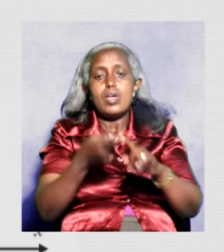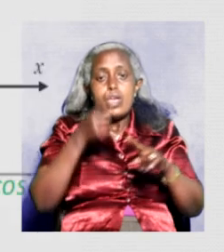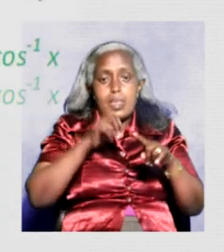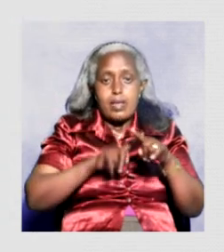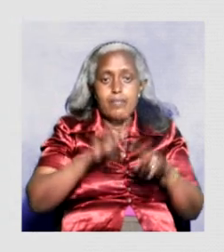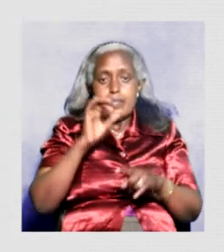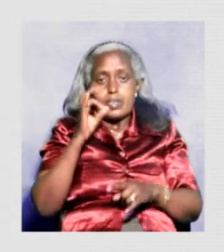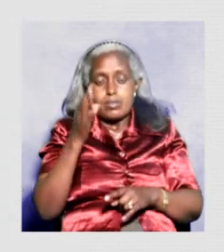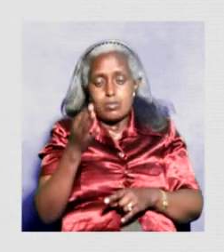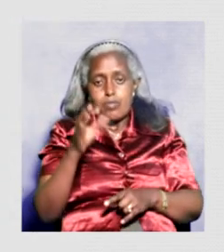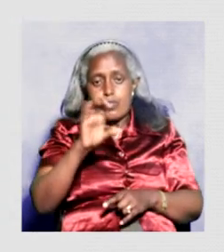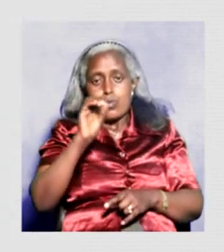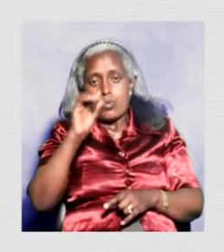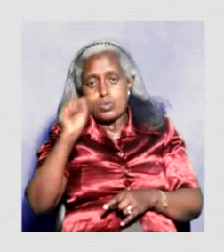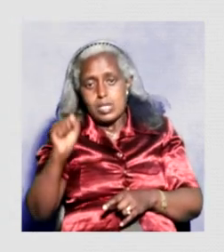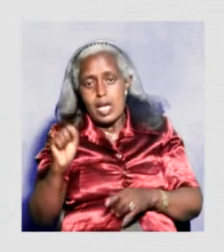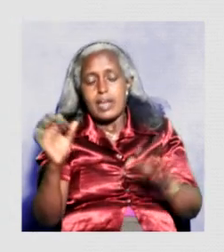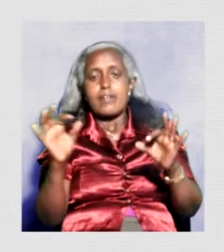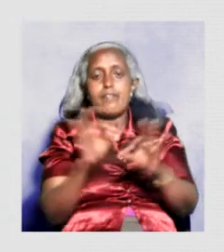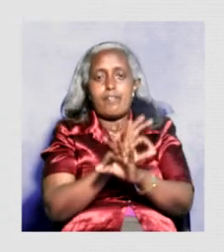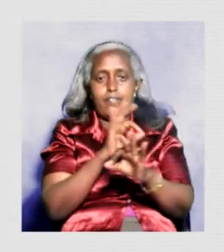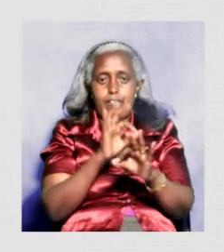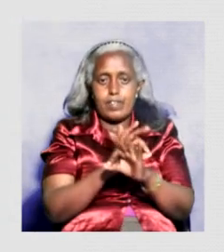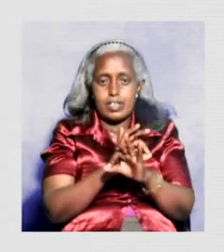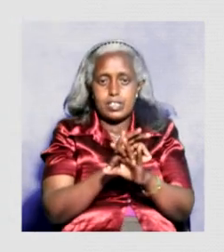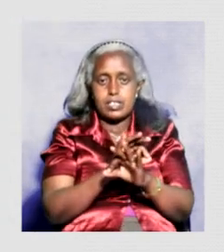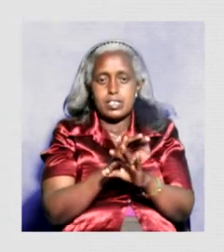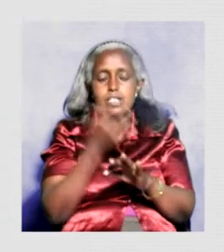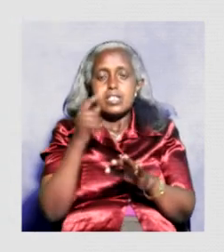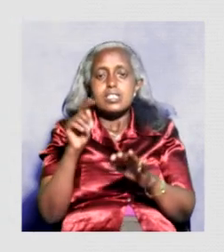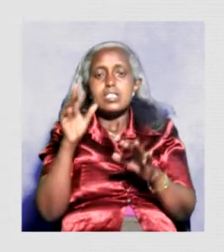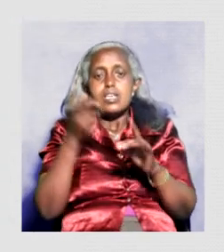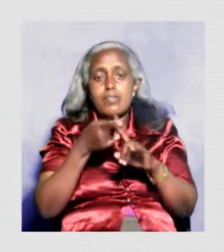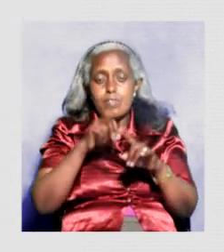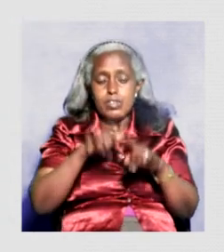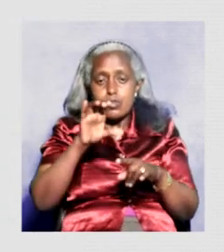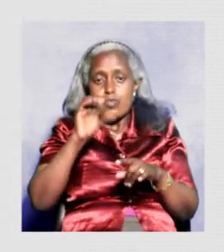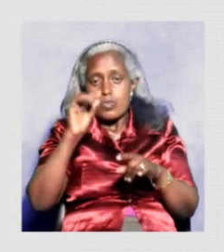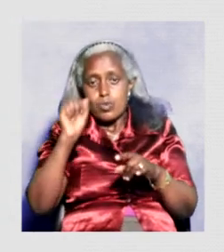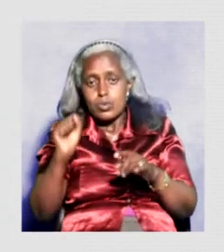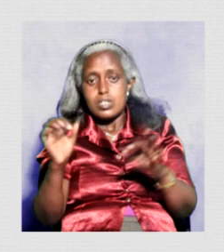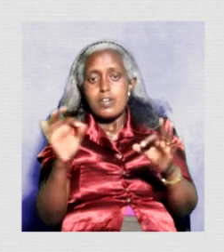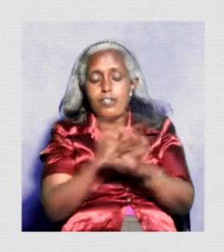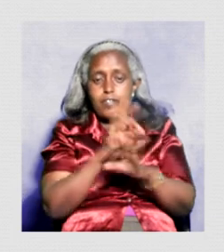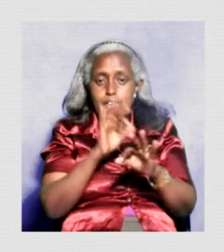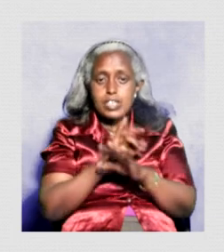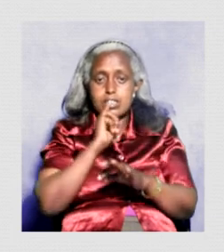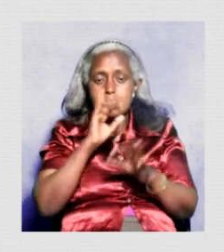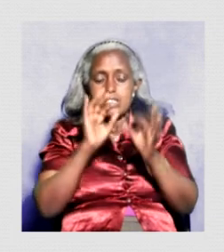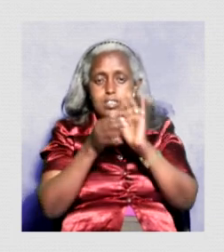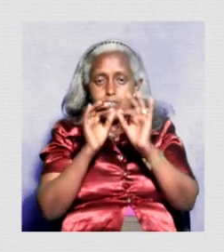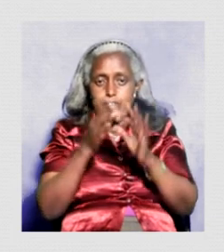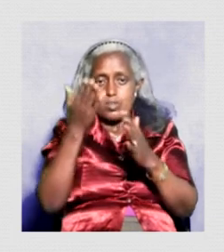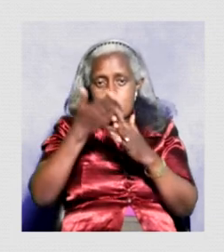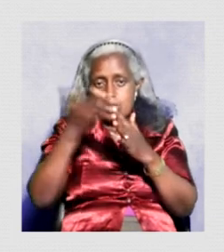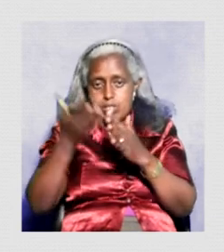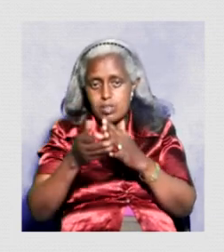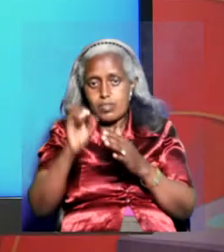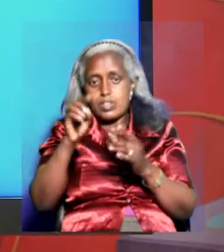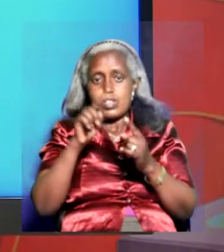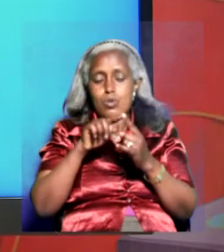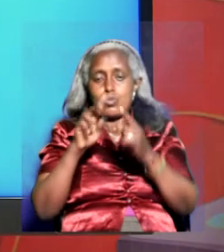of cosine function. The inverse of cosine function is defined on the interval 0 to